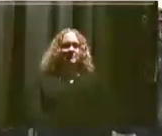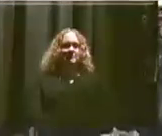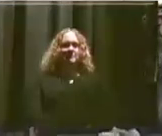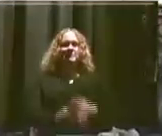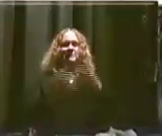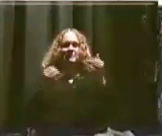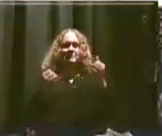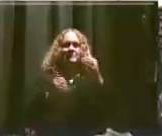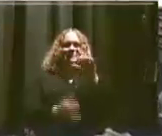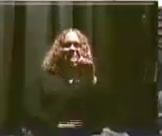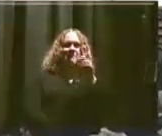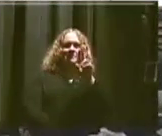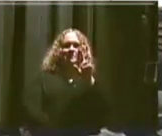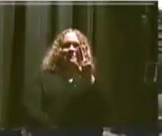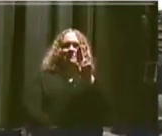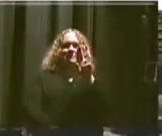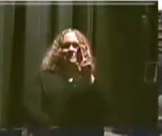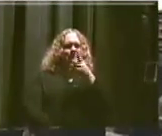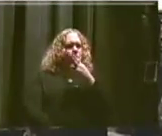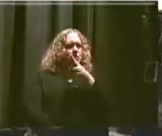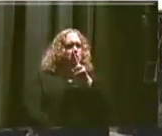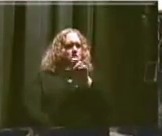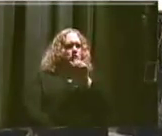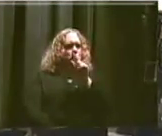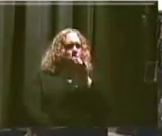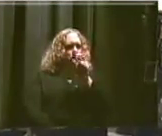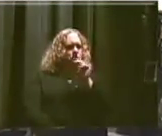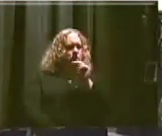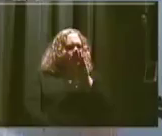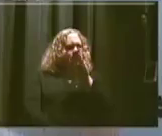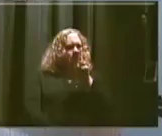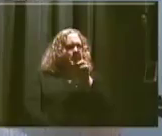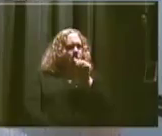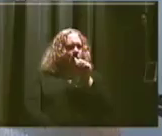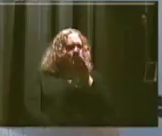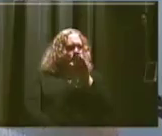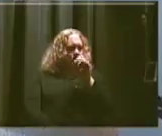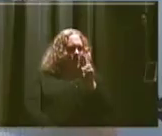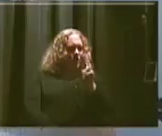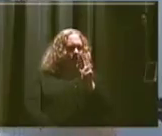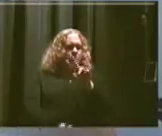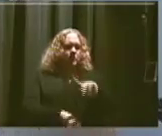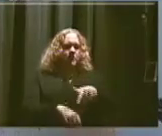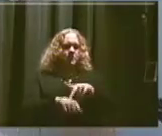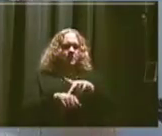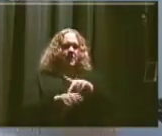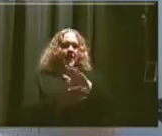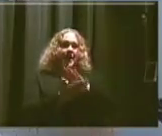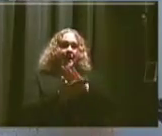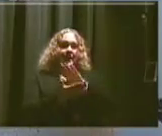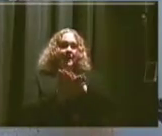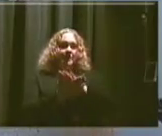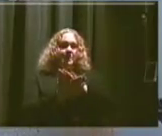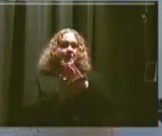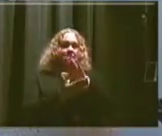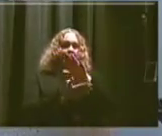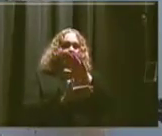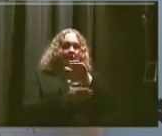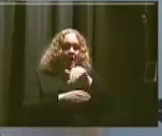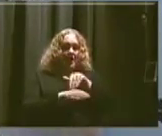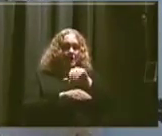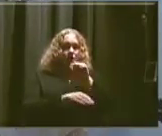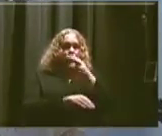Now, Dr. Houston Barber, principal at the Academy at Shawnee, will introduce his middle and his high school